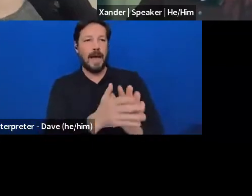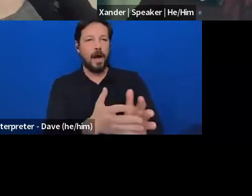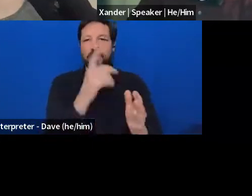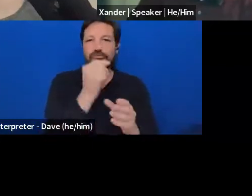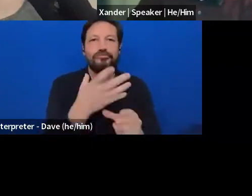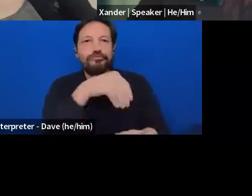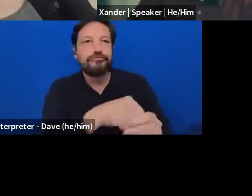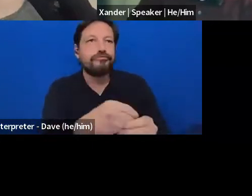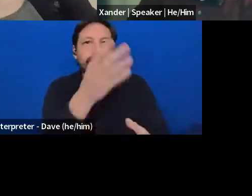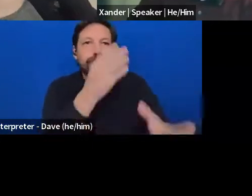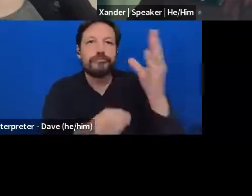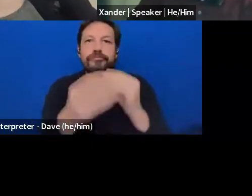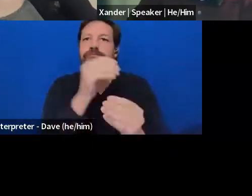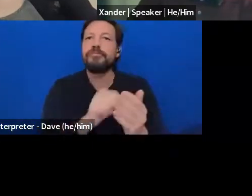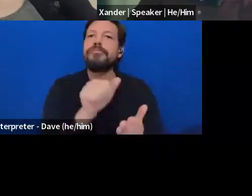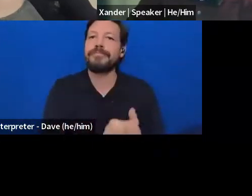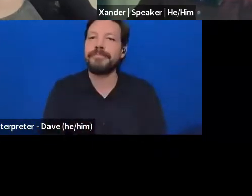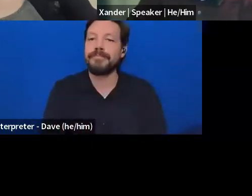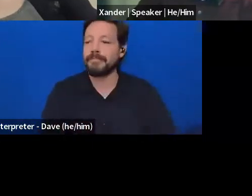wanted to